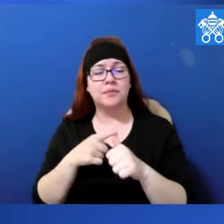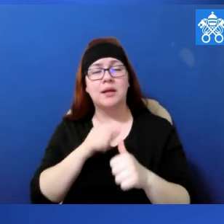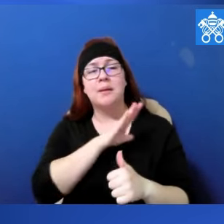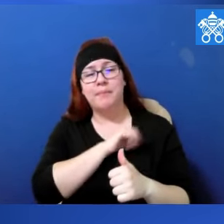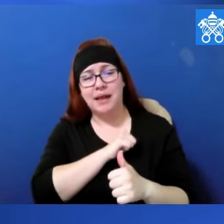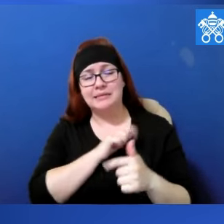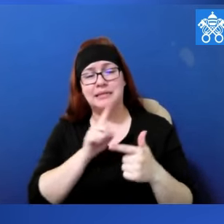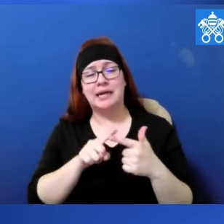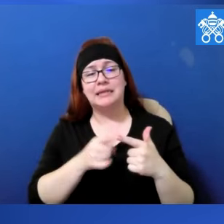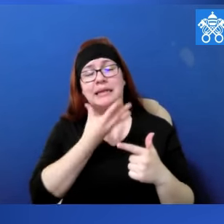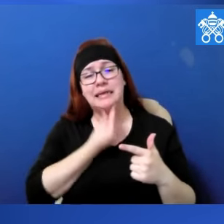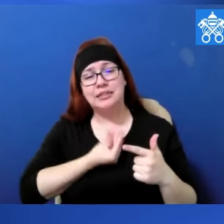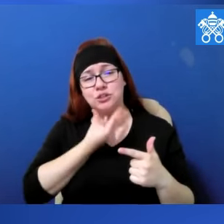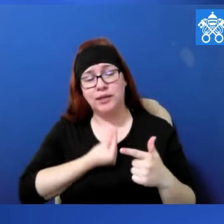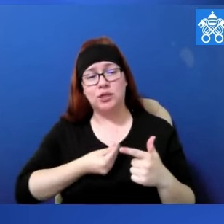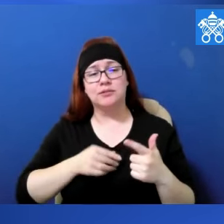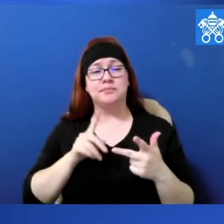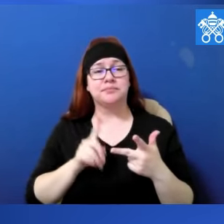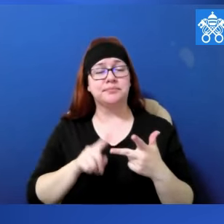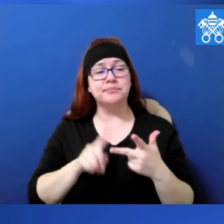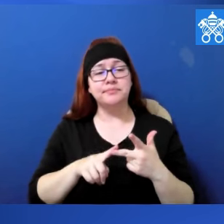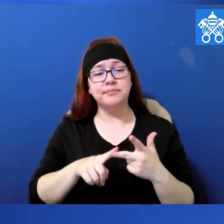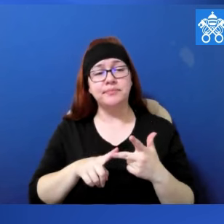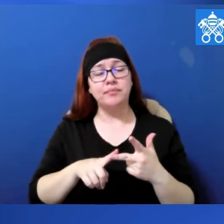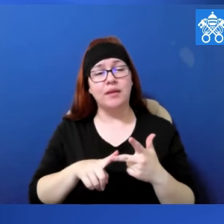Palestine, Israel,